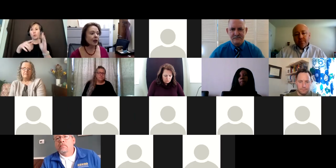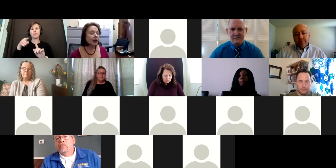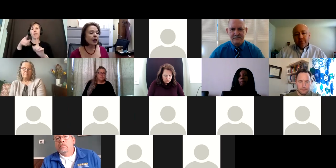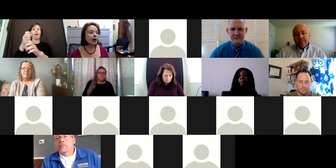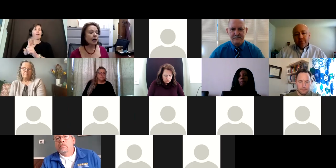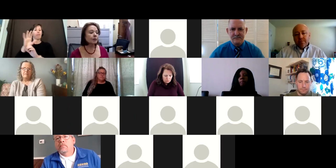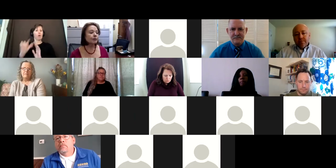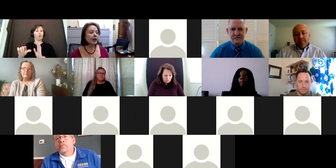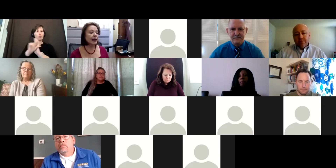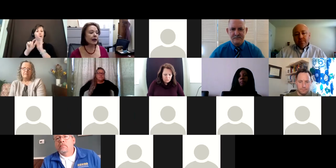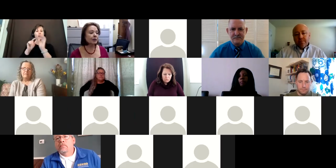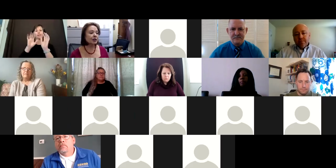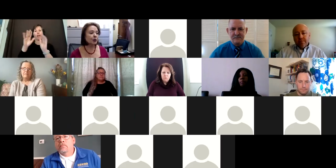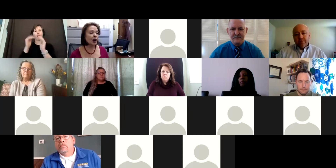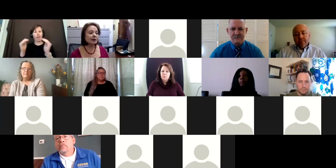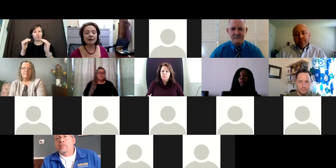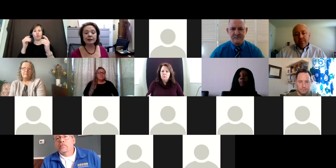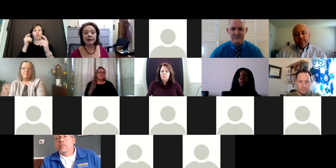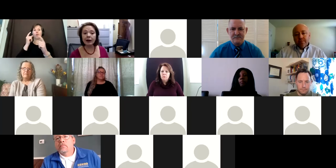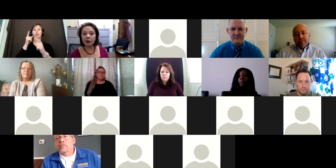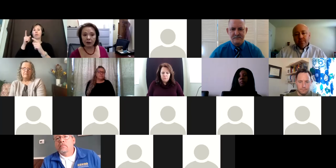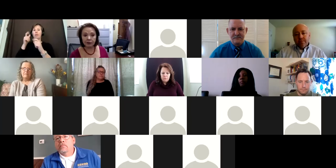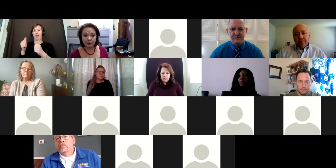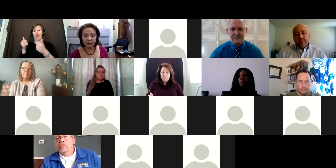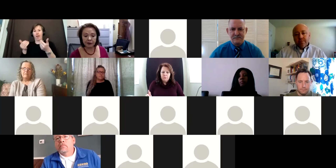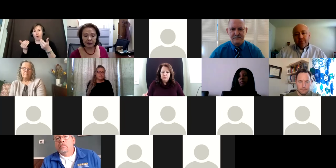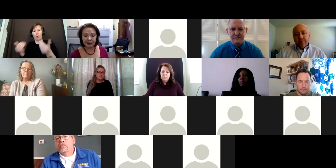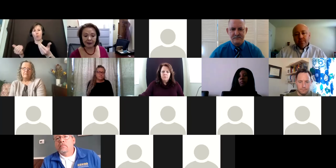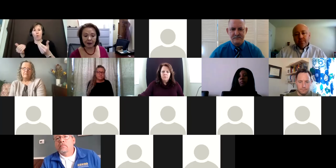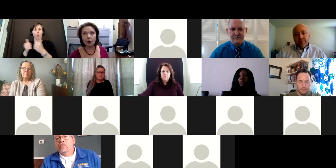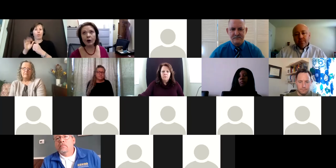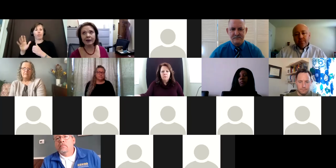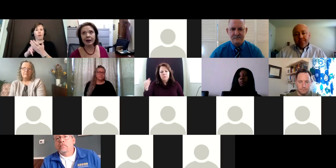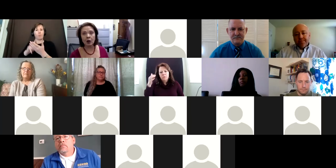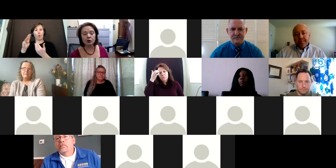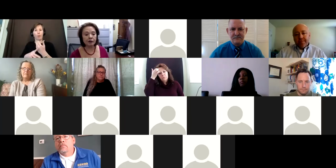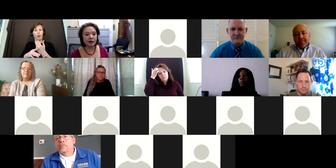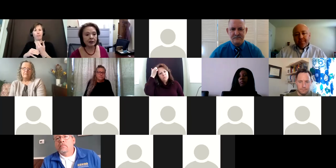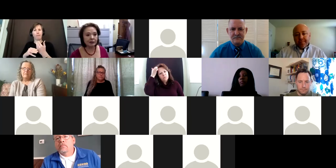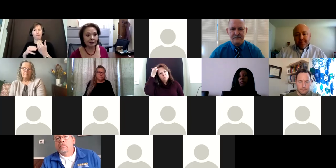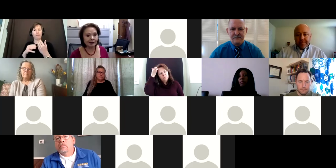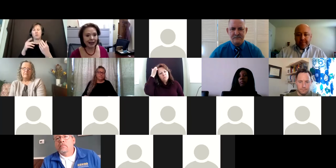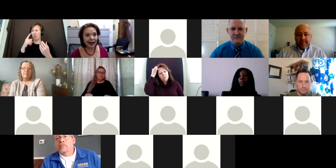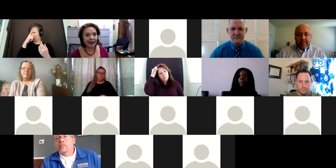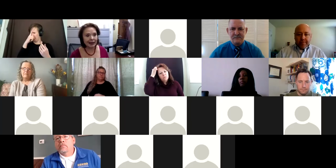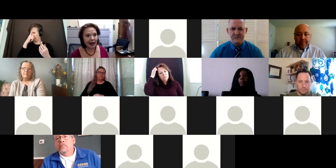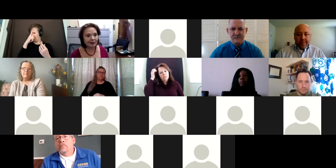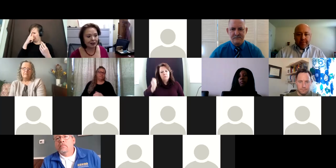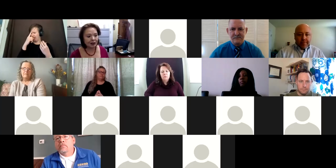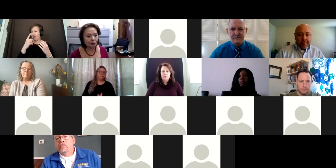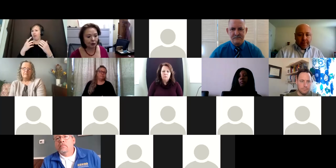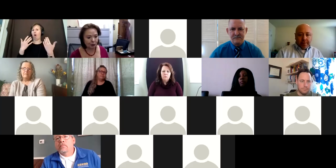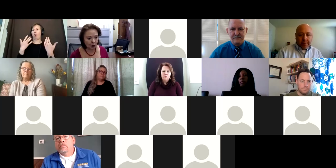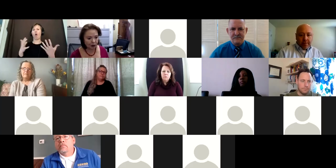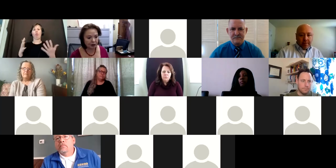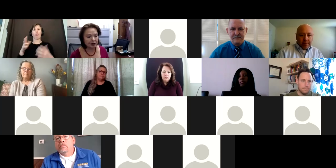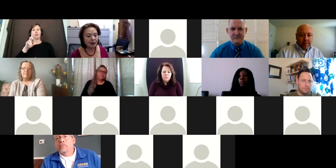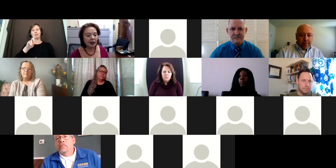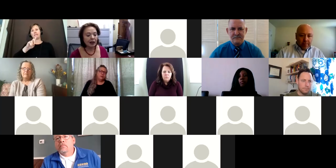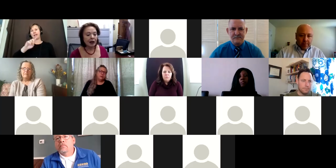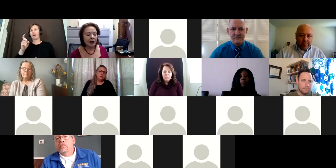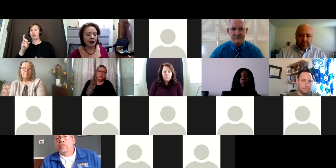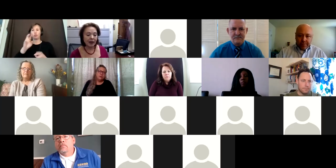frame. And I'm in the process now of sending them, or I think most of the diagnostic